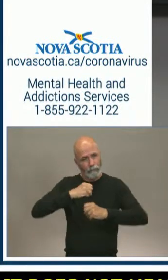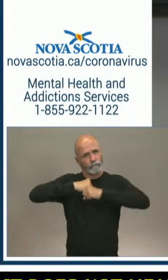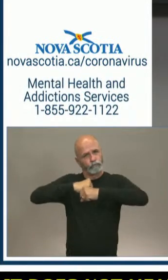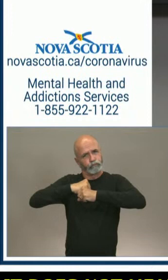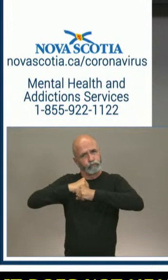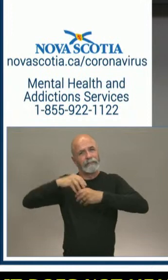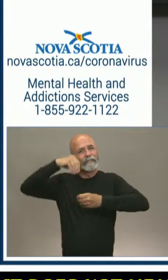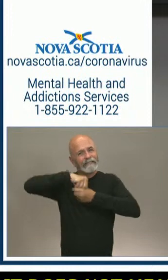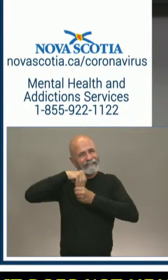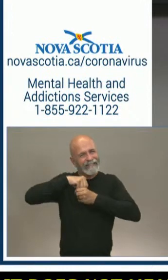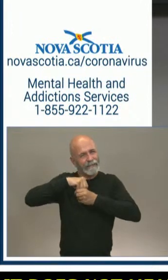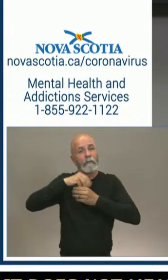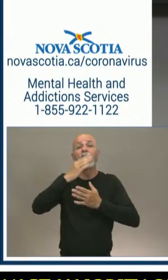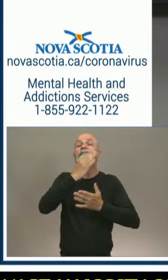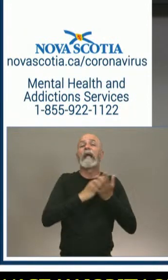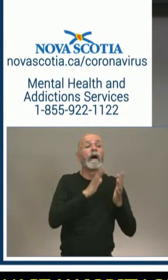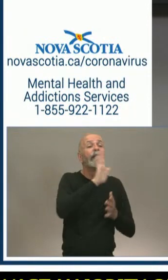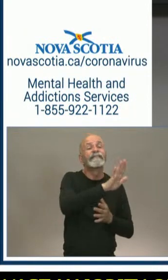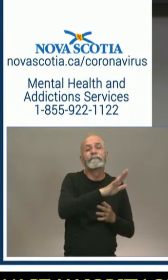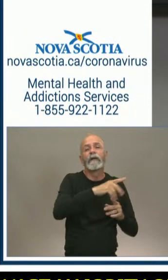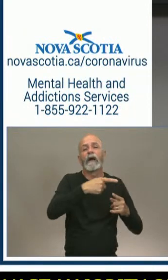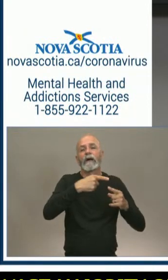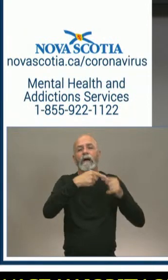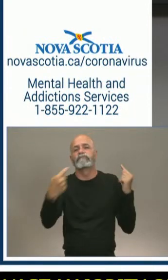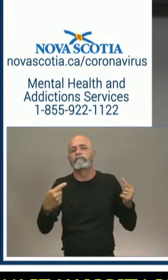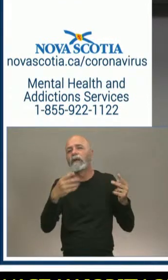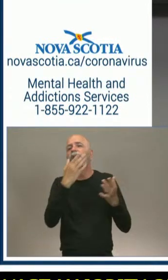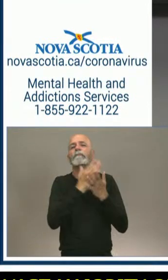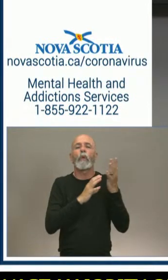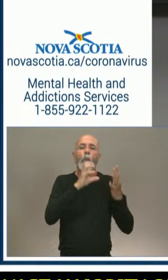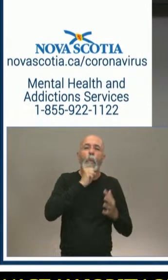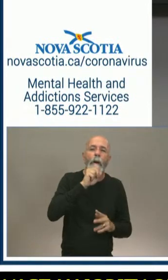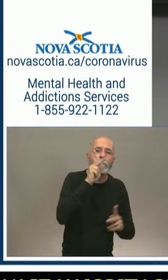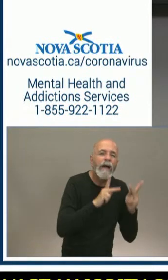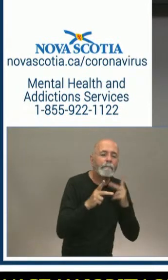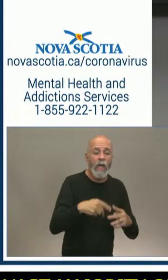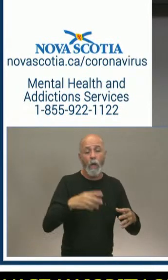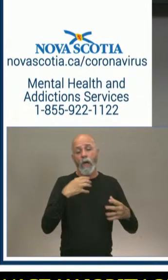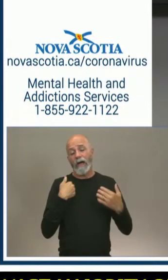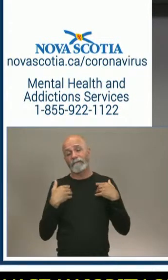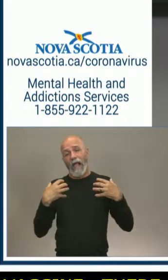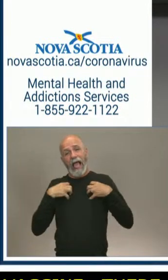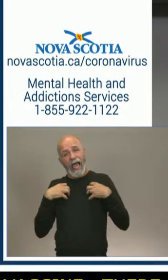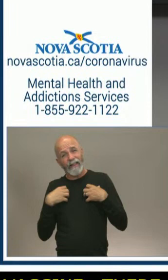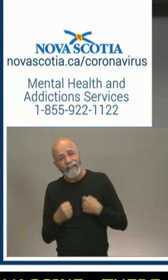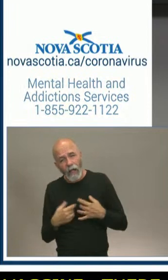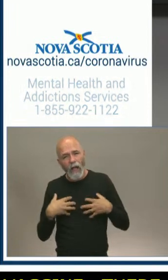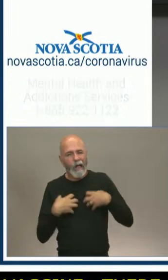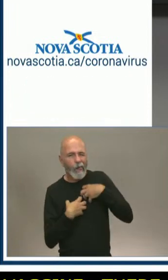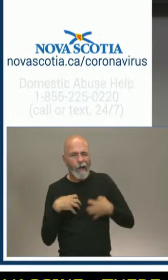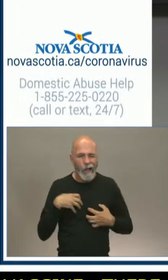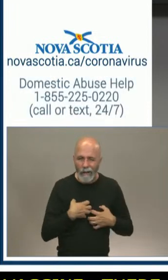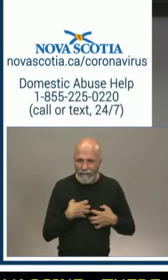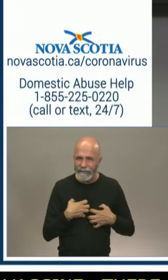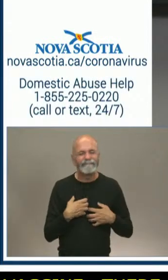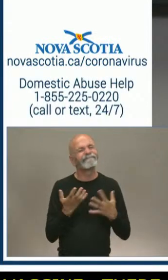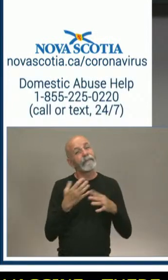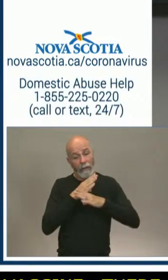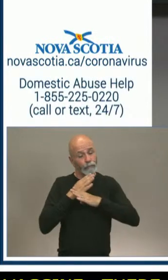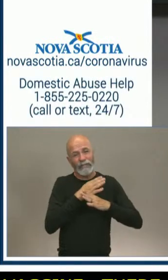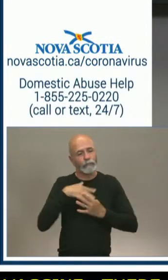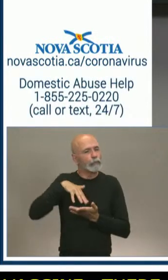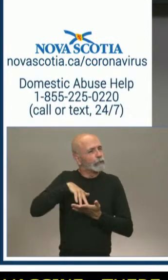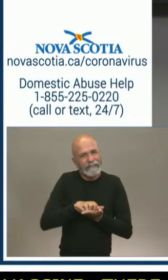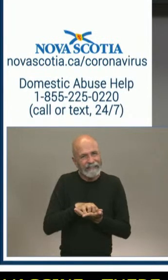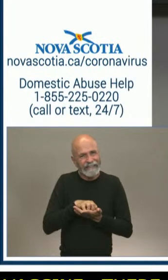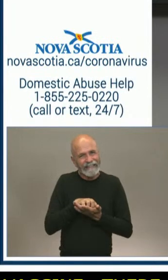protection, especially older people, and people with underlying immune conditions. That's one of the key reasons why we have to have high levels of